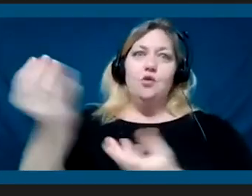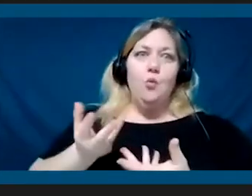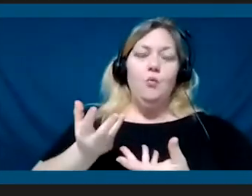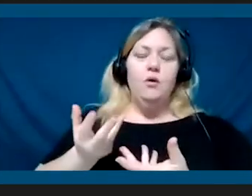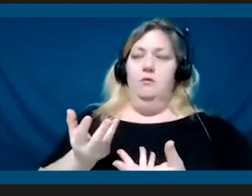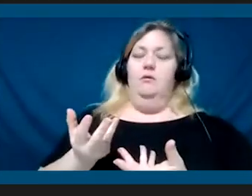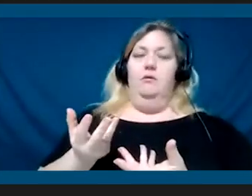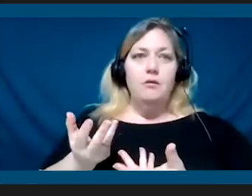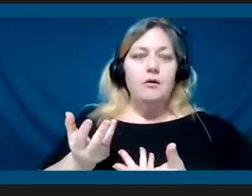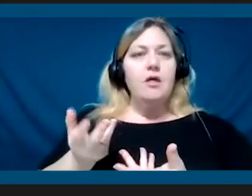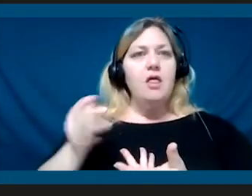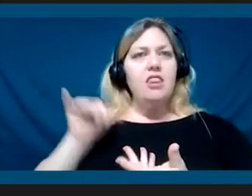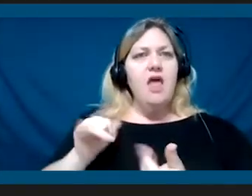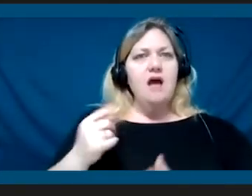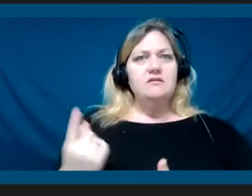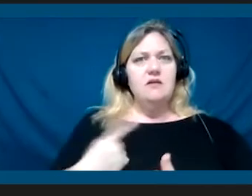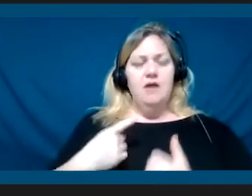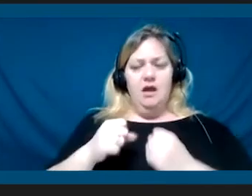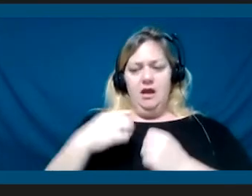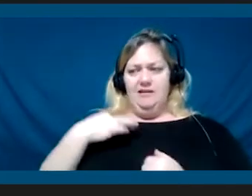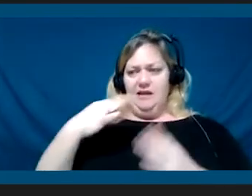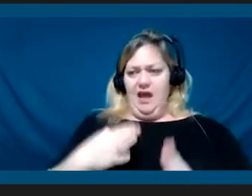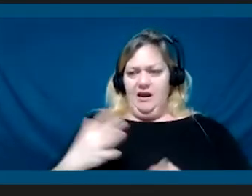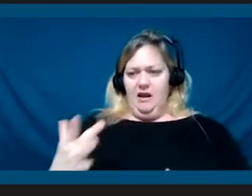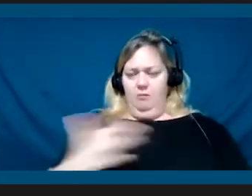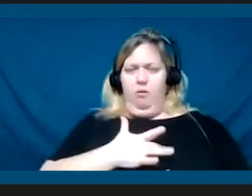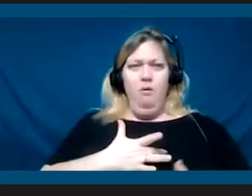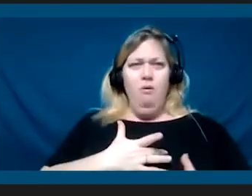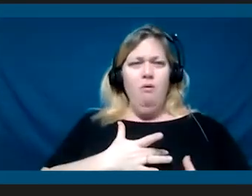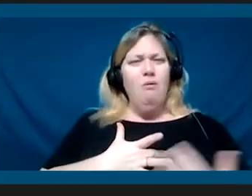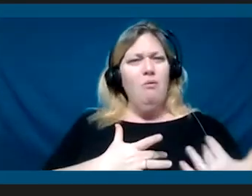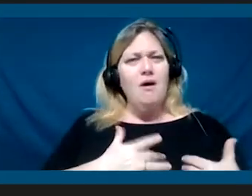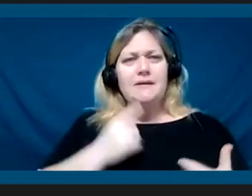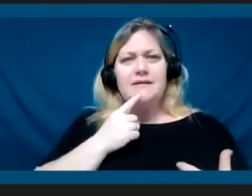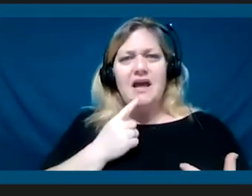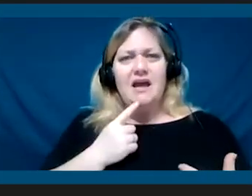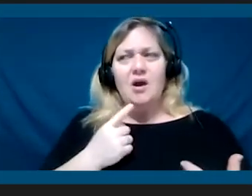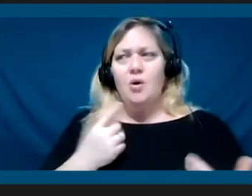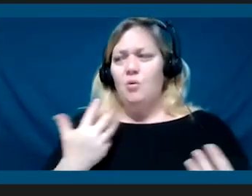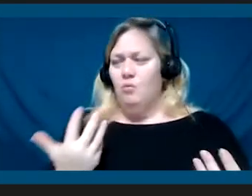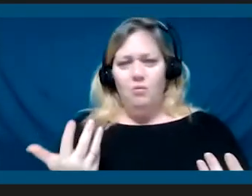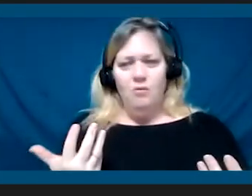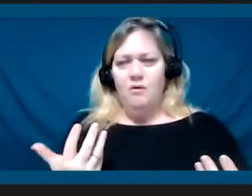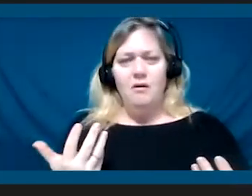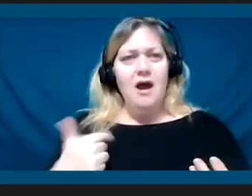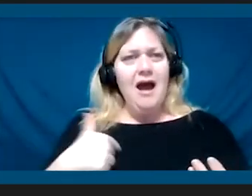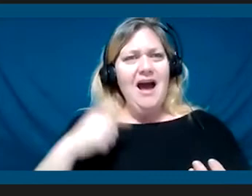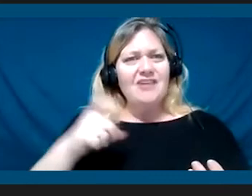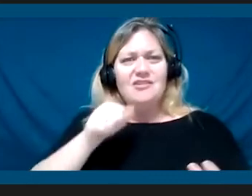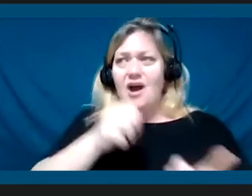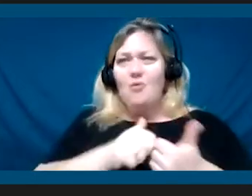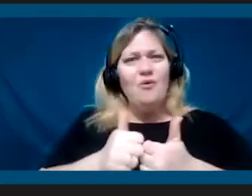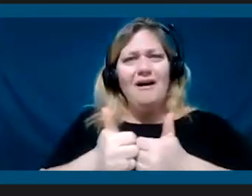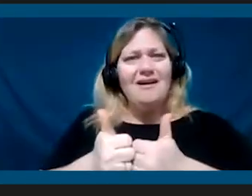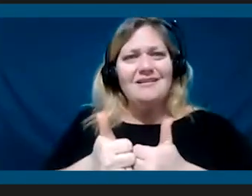that, as a candidate, I took it to heart, saying, oh boy, I should not run. I